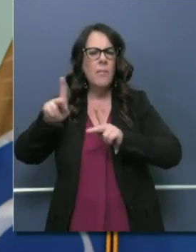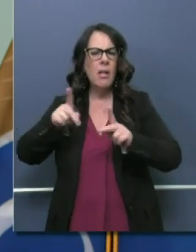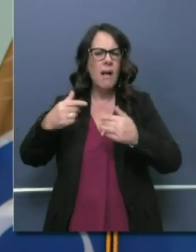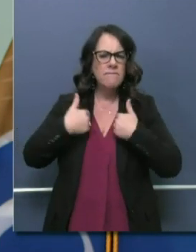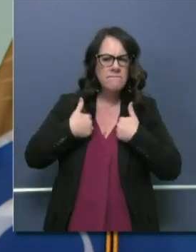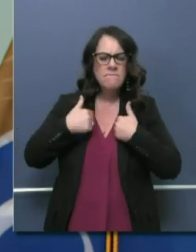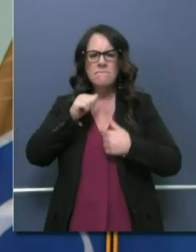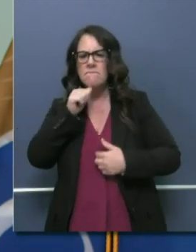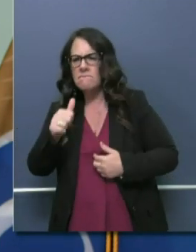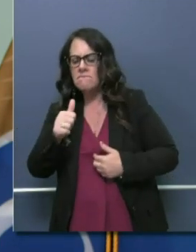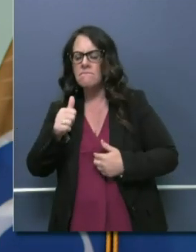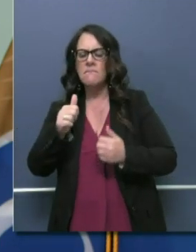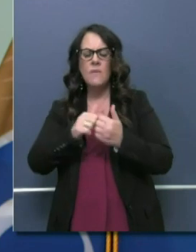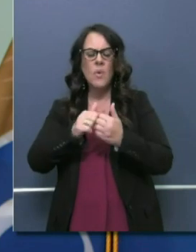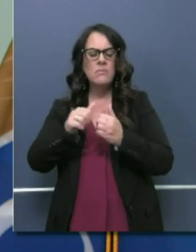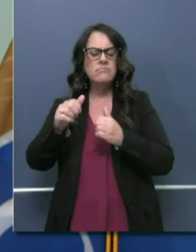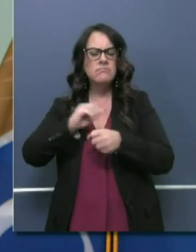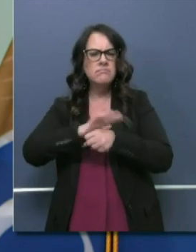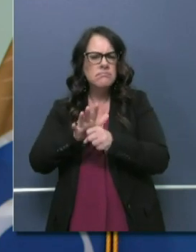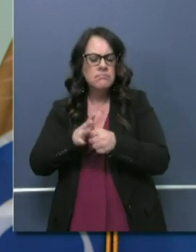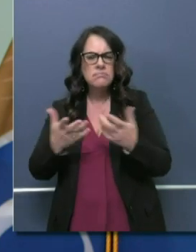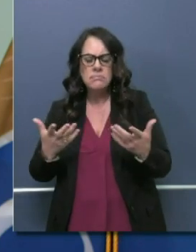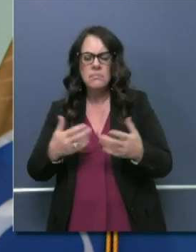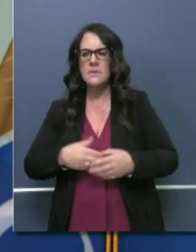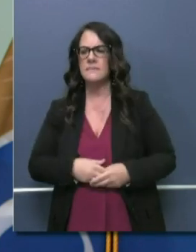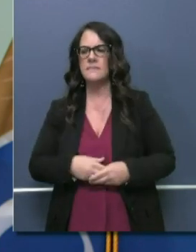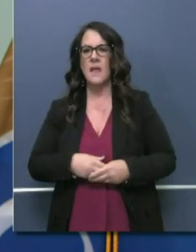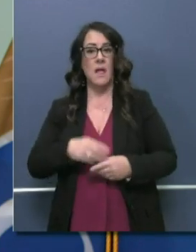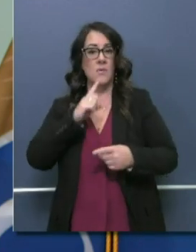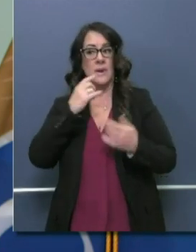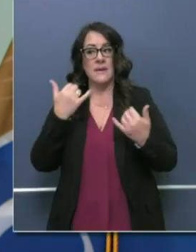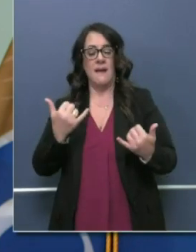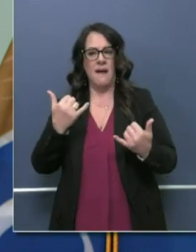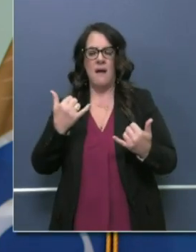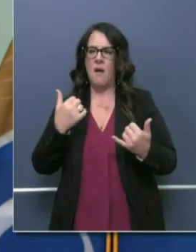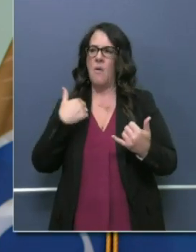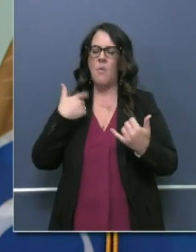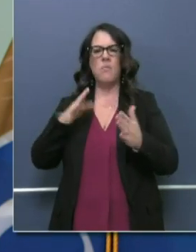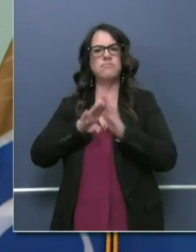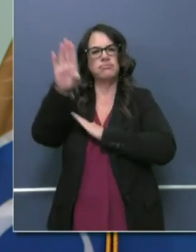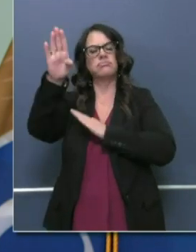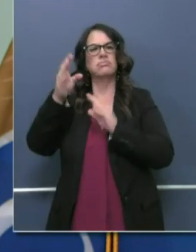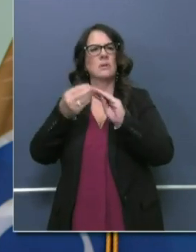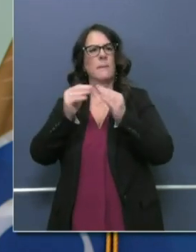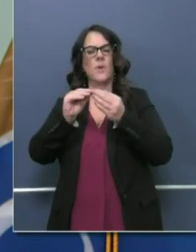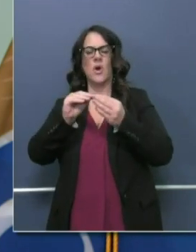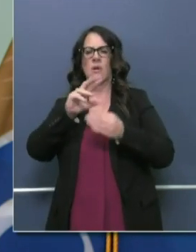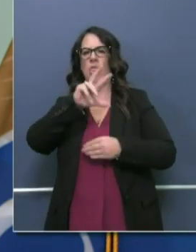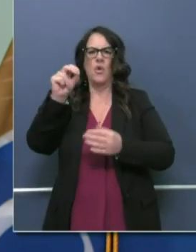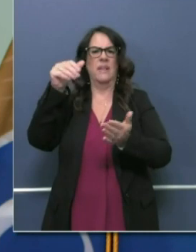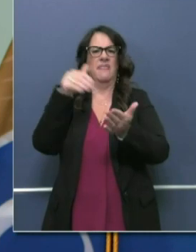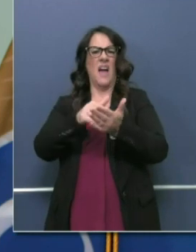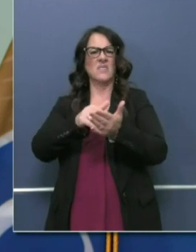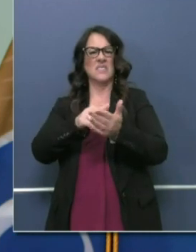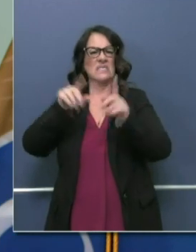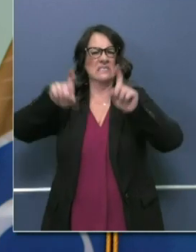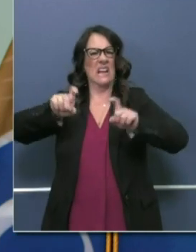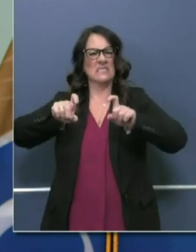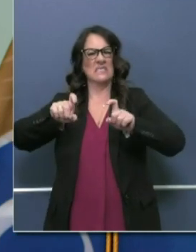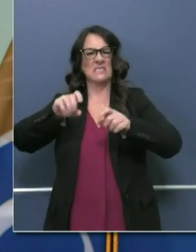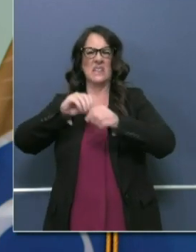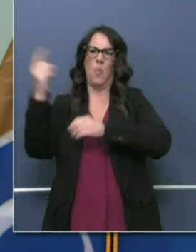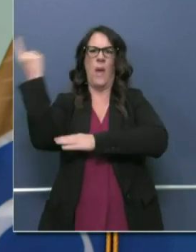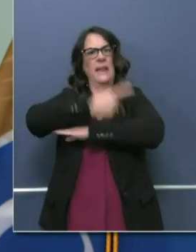those hand in hand. The testing is really taken off. We're now averaging over 30,000 tests a day. We're